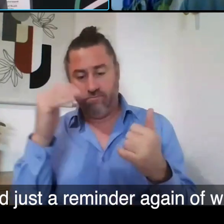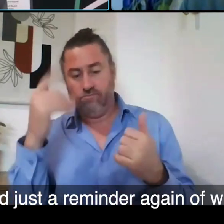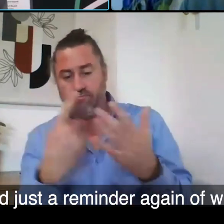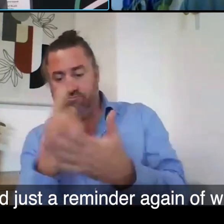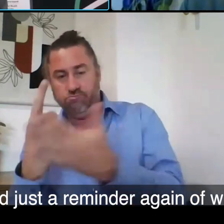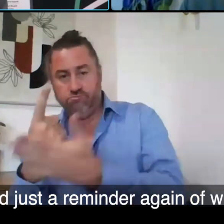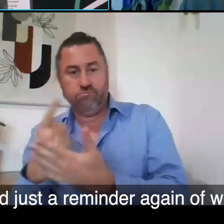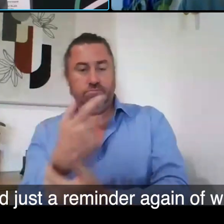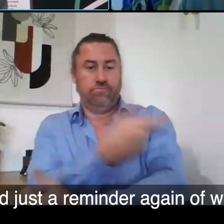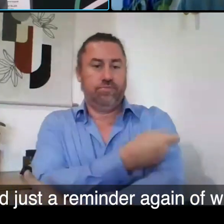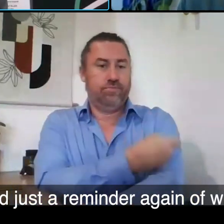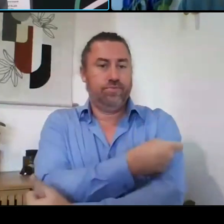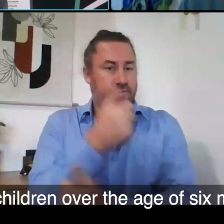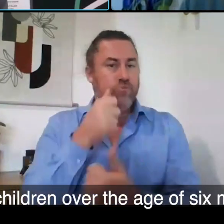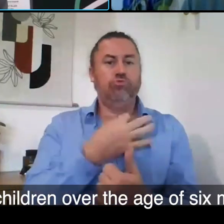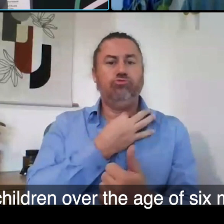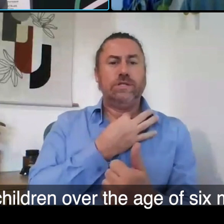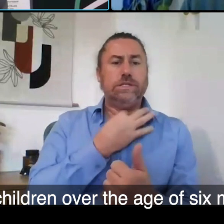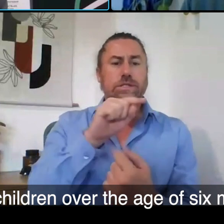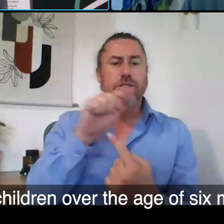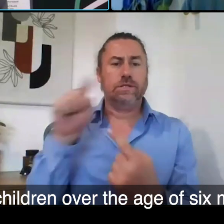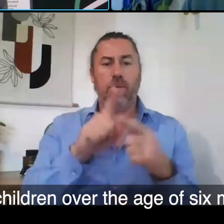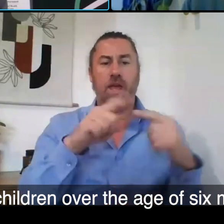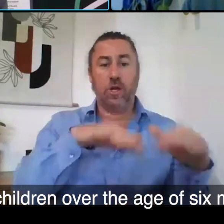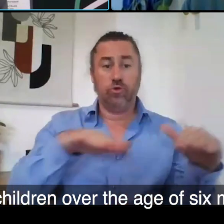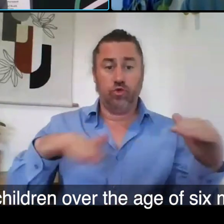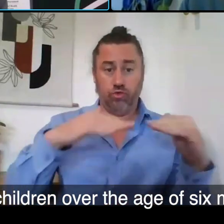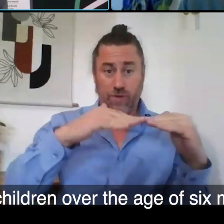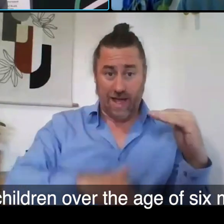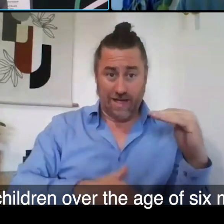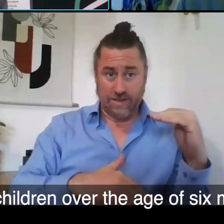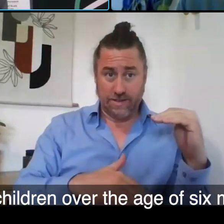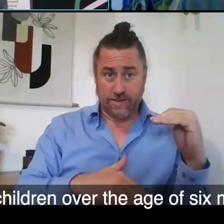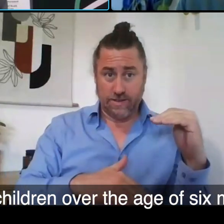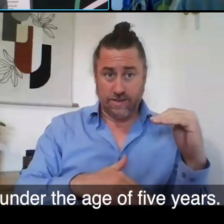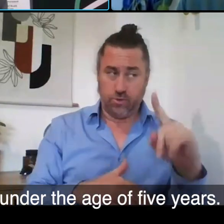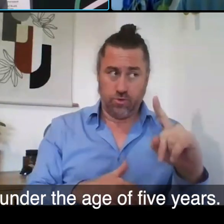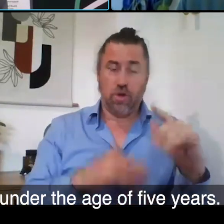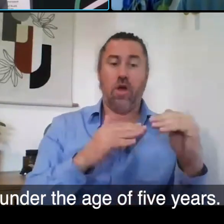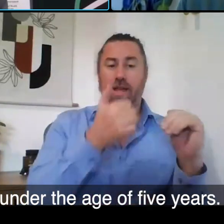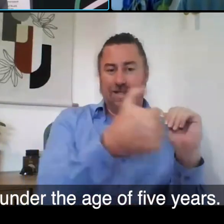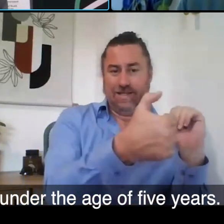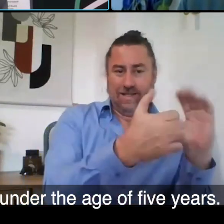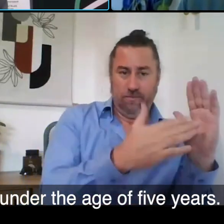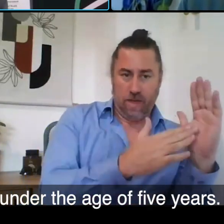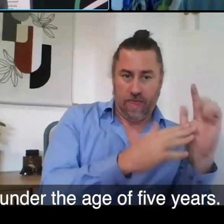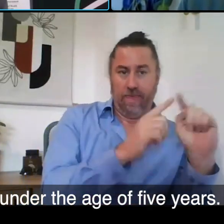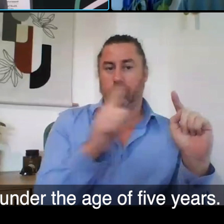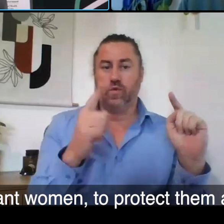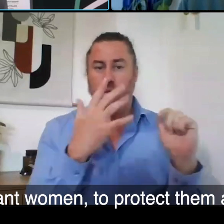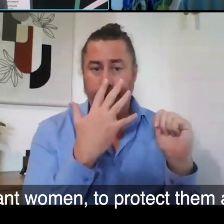reminder again of who that is. That's children over the age of 6 months, under the age of 5